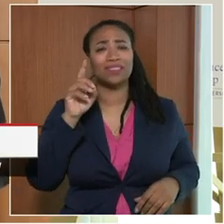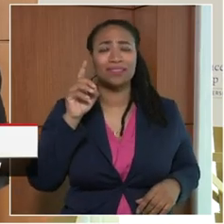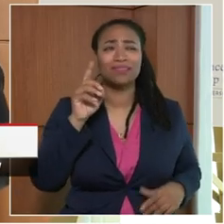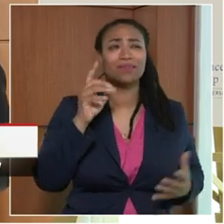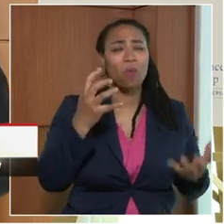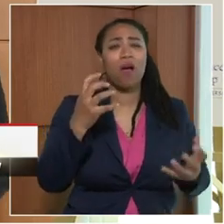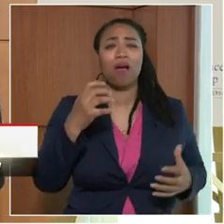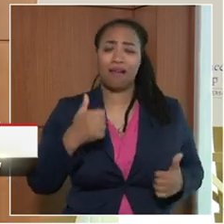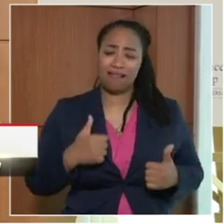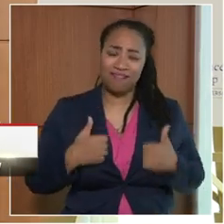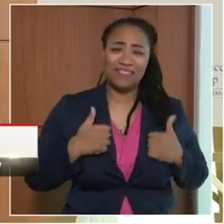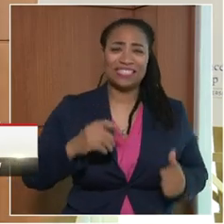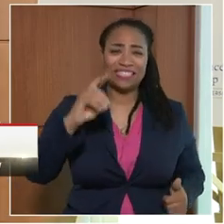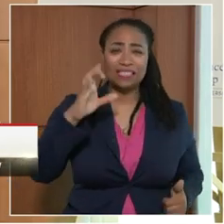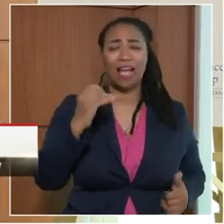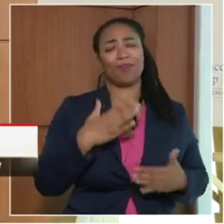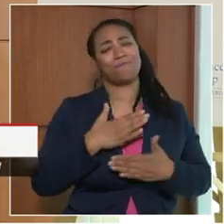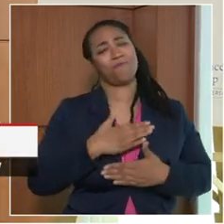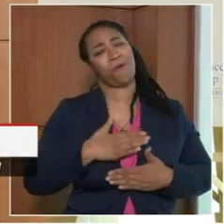good luck.